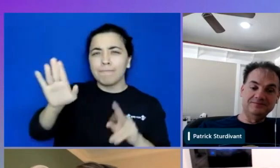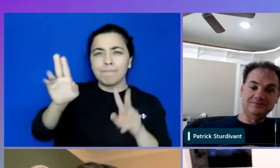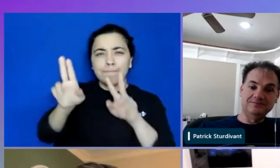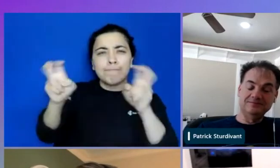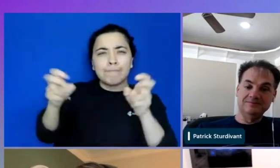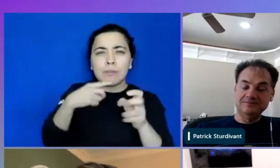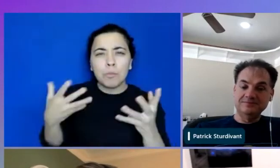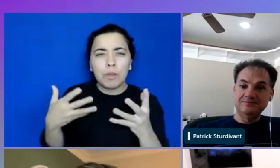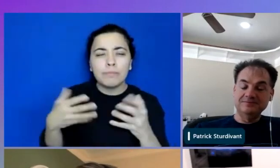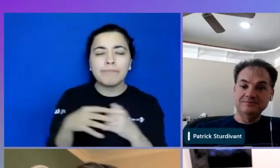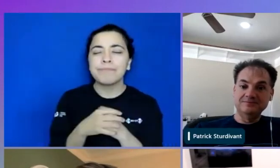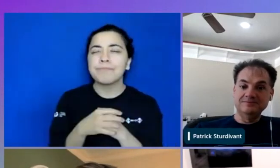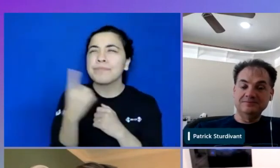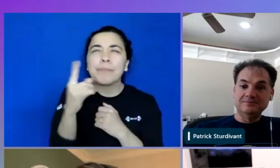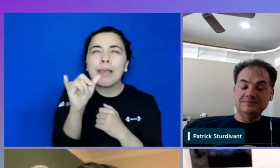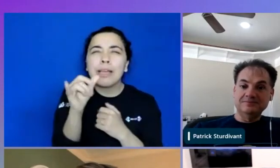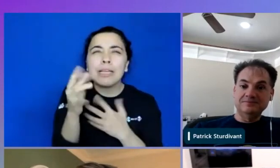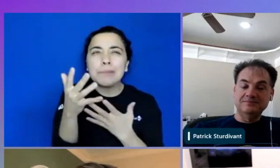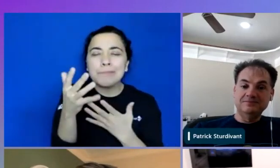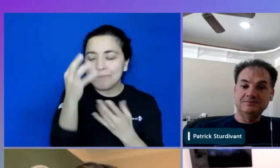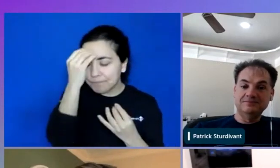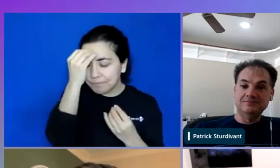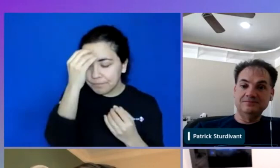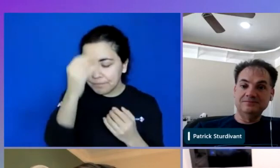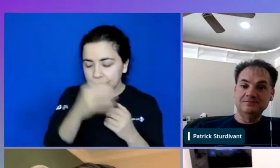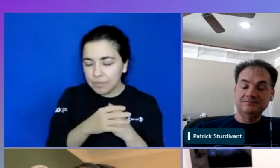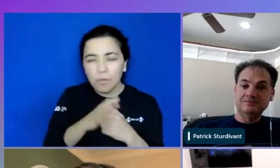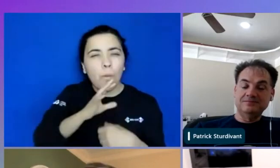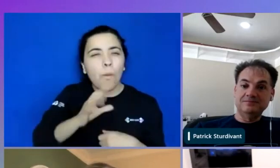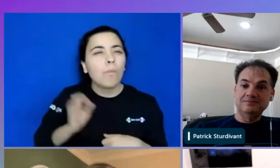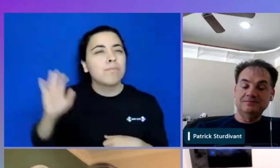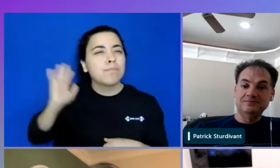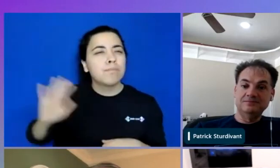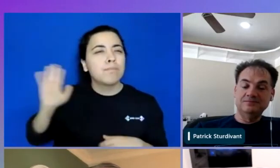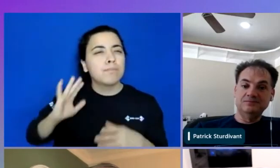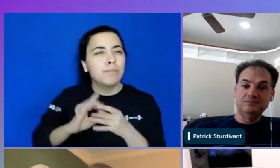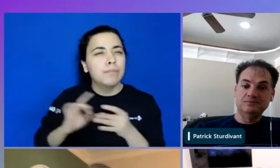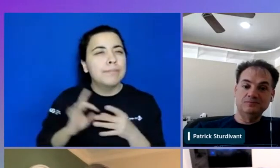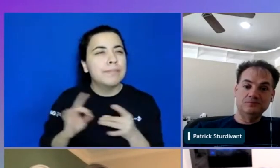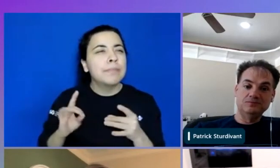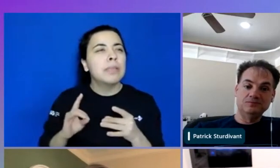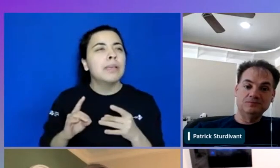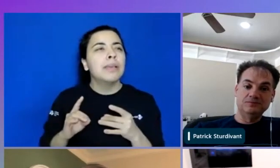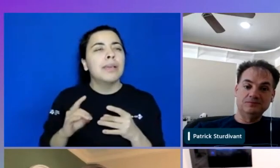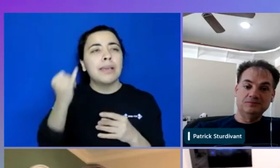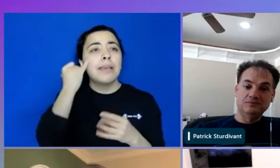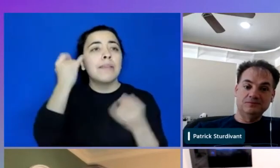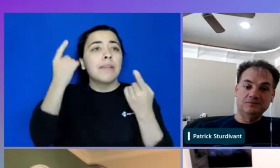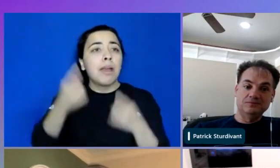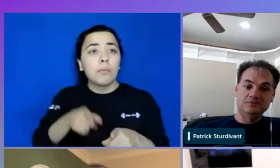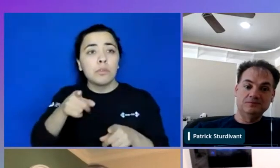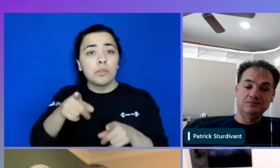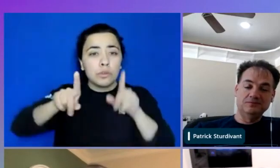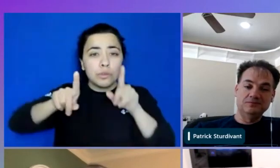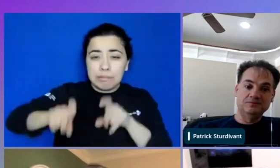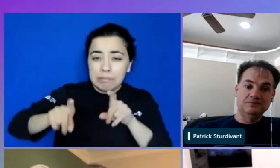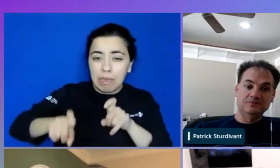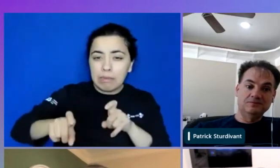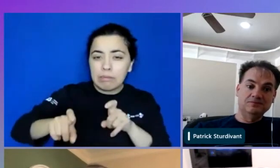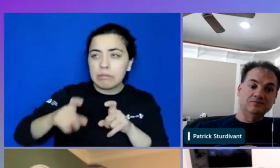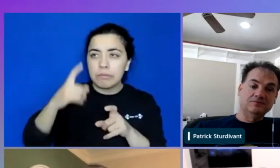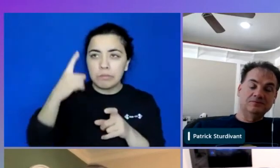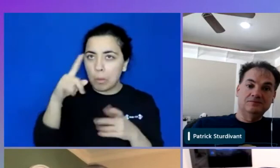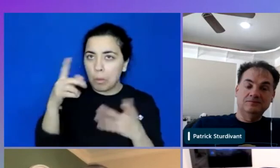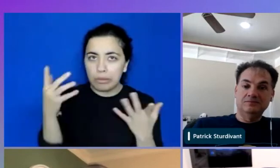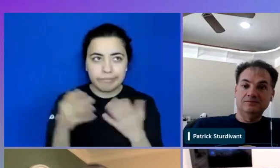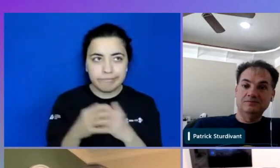software, it says something along the lines of like there's this old saying that if you test for, you know,